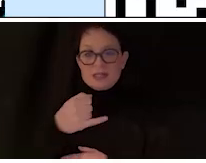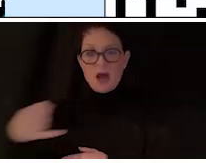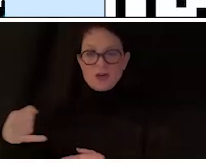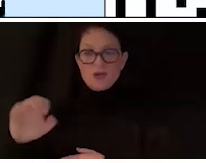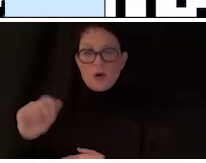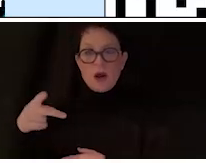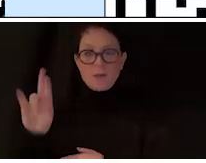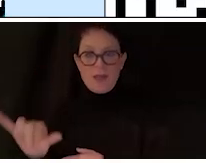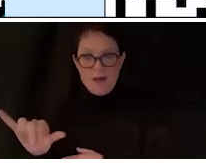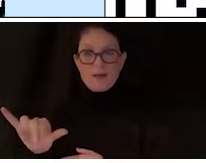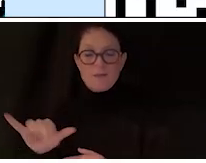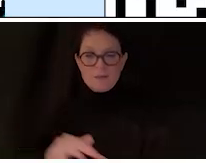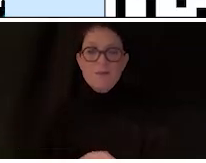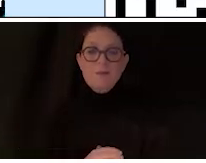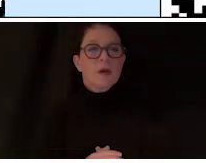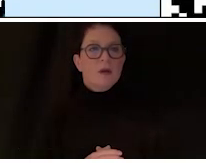www.advocatesinaction.org/leaders26_apply.